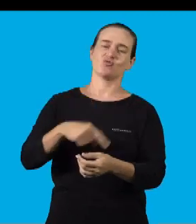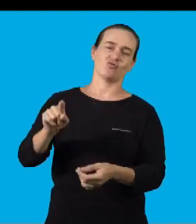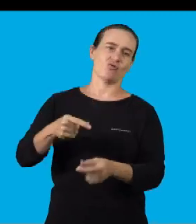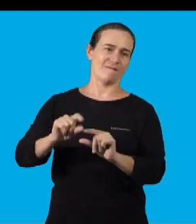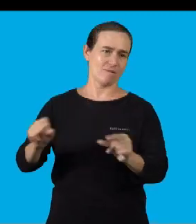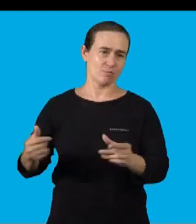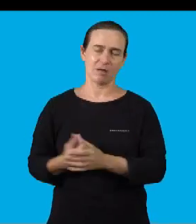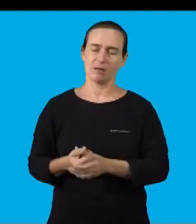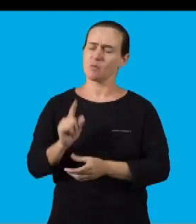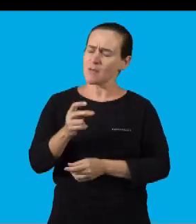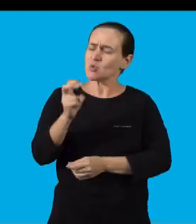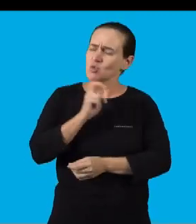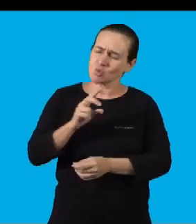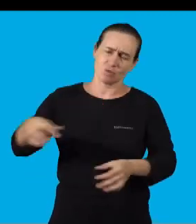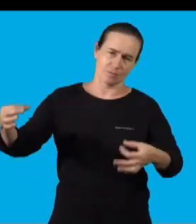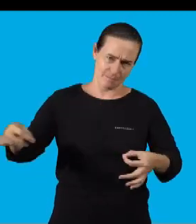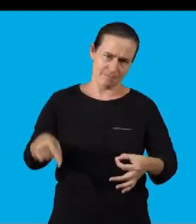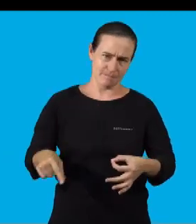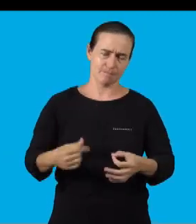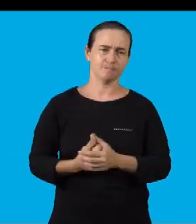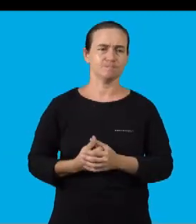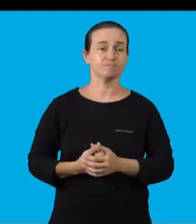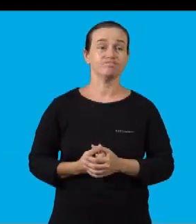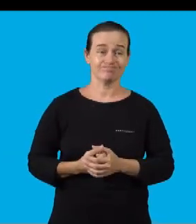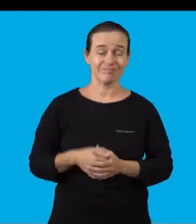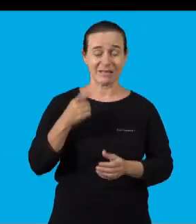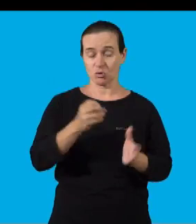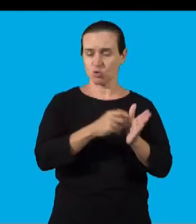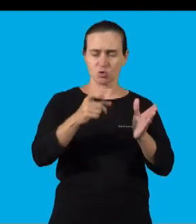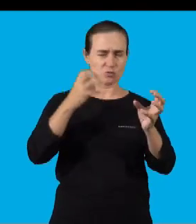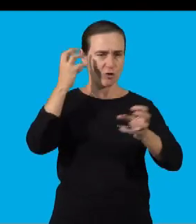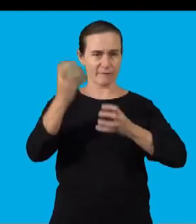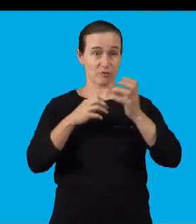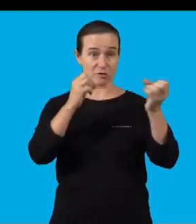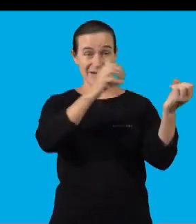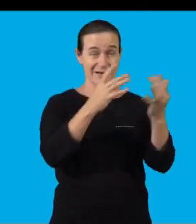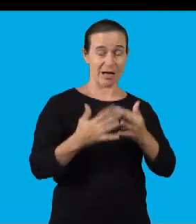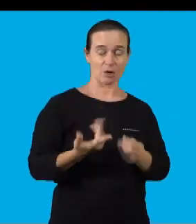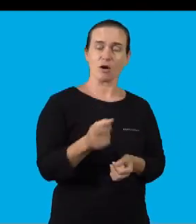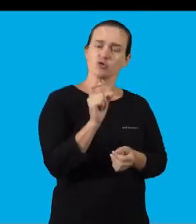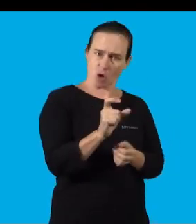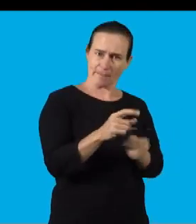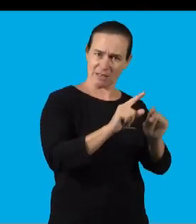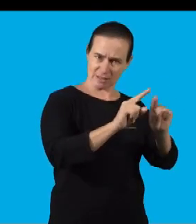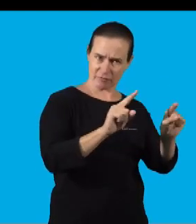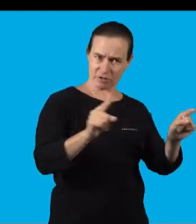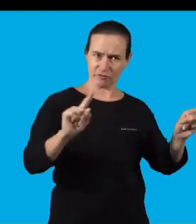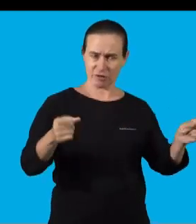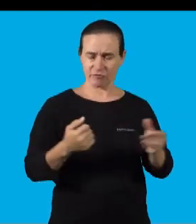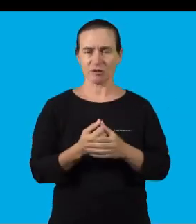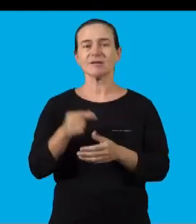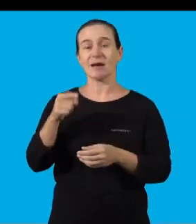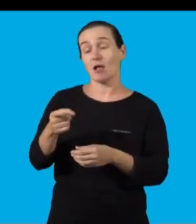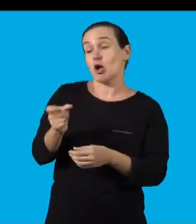remember, use that formula sheet. And again, learners confuse calculating the common difference